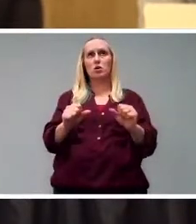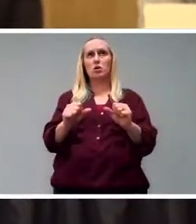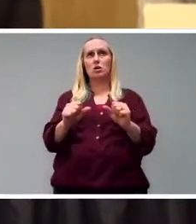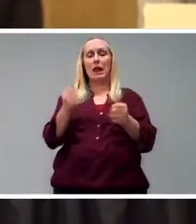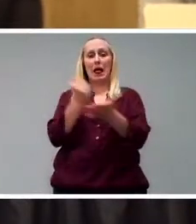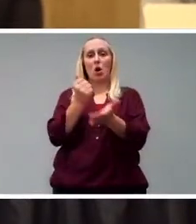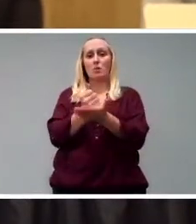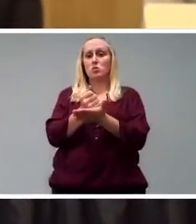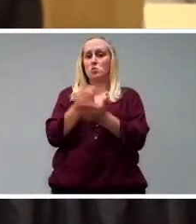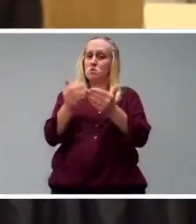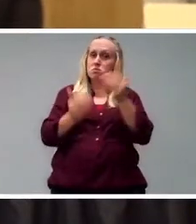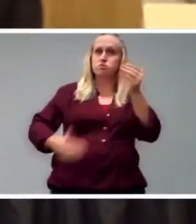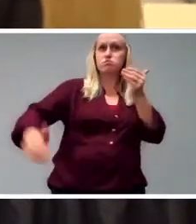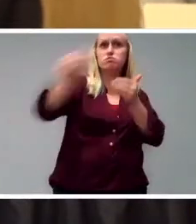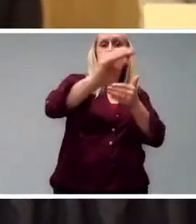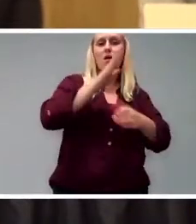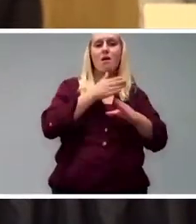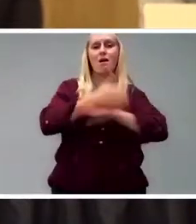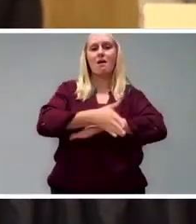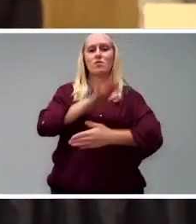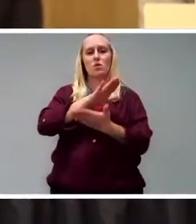have done once you graduate high school.